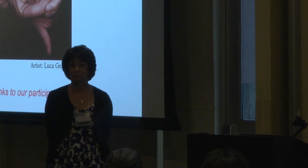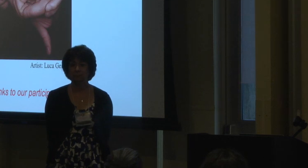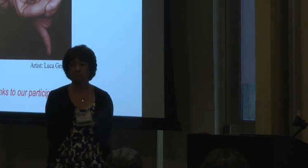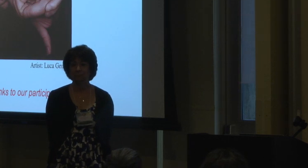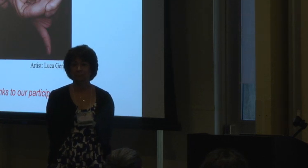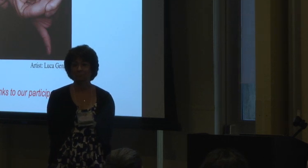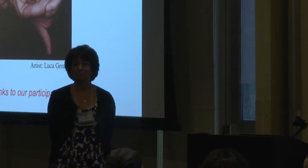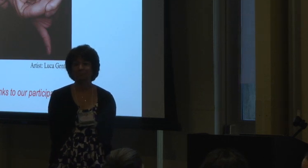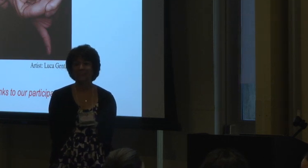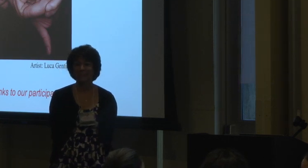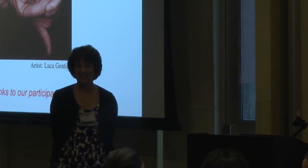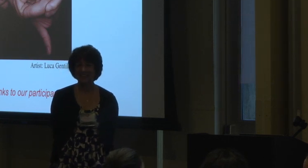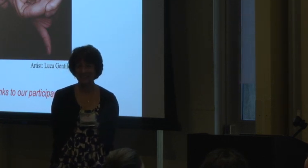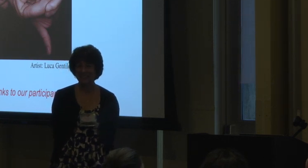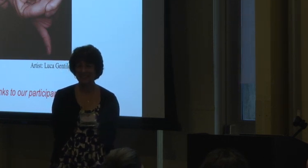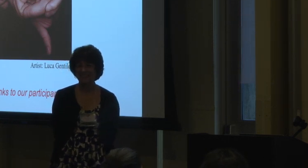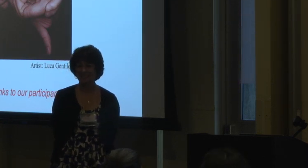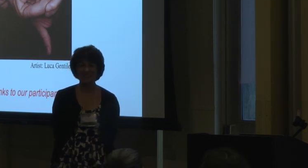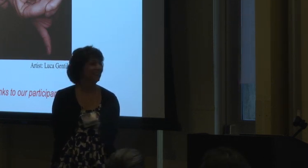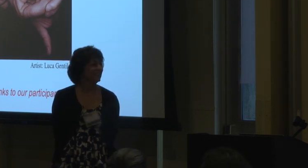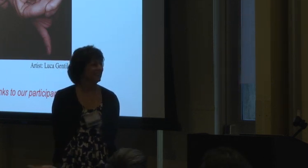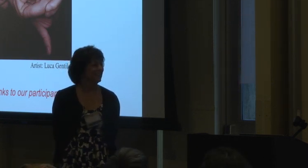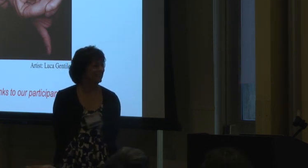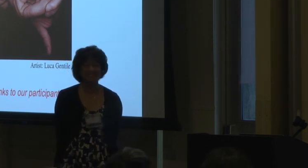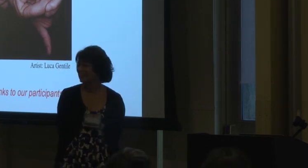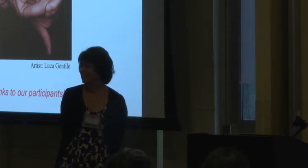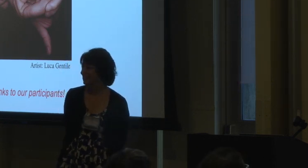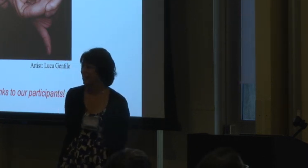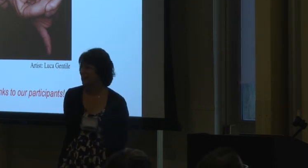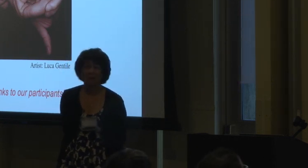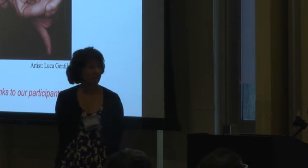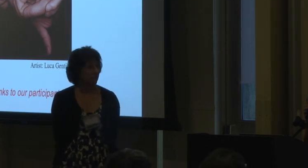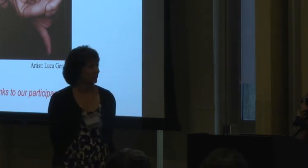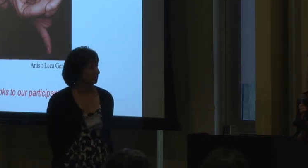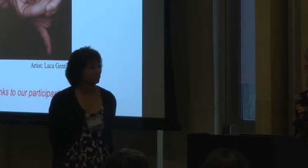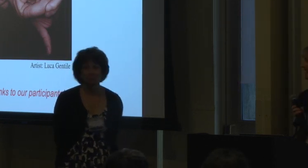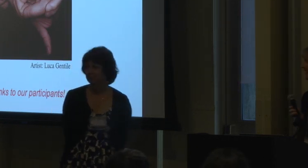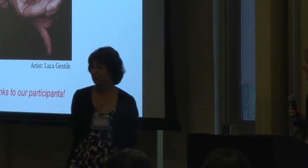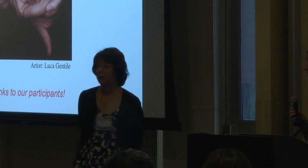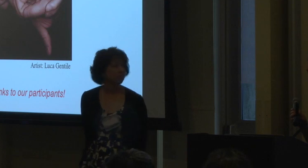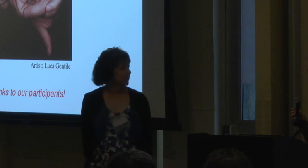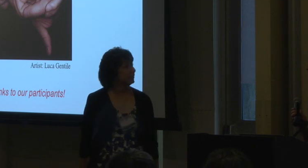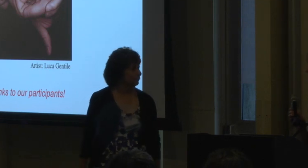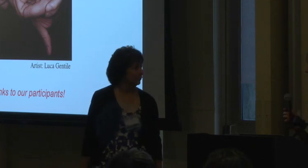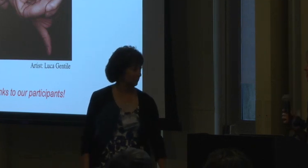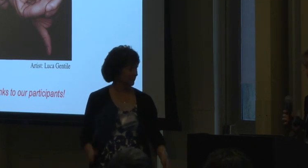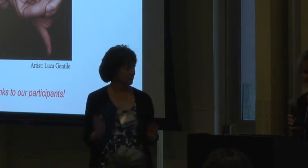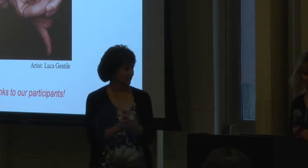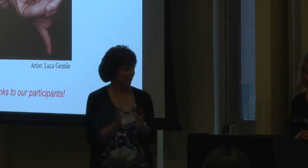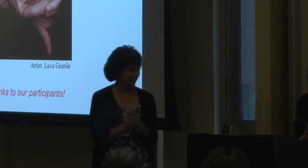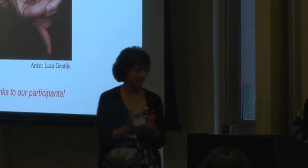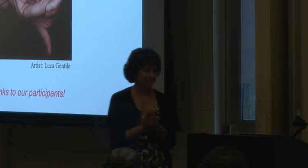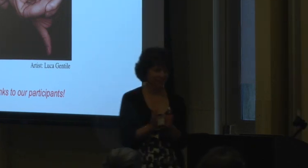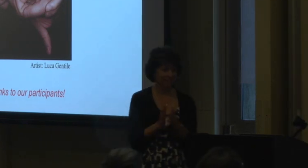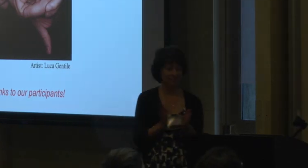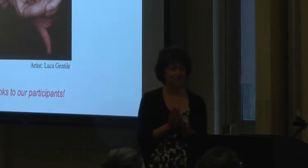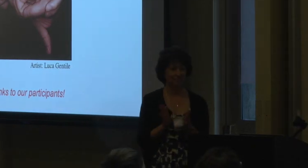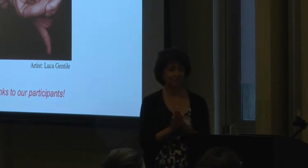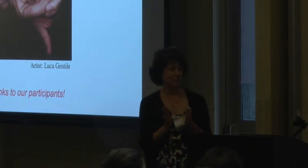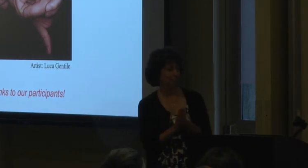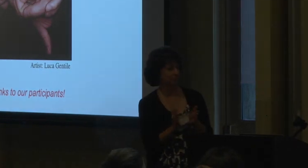Sure. You're good? Thank you very much. Okay.